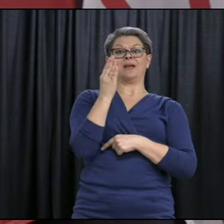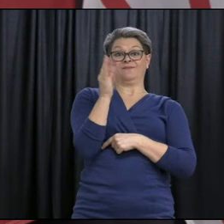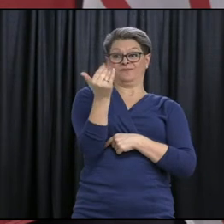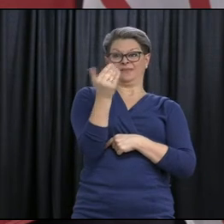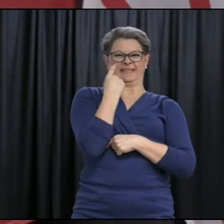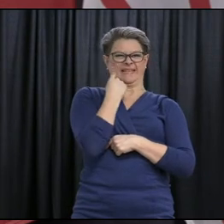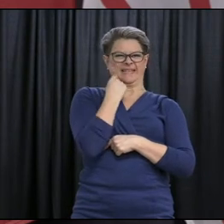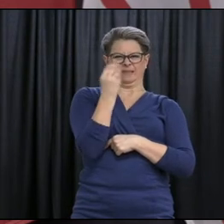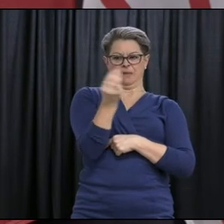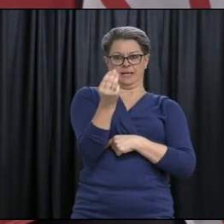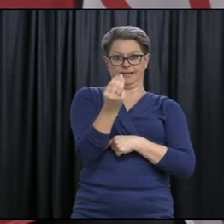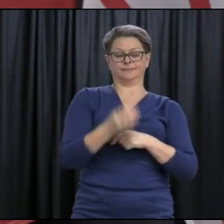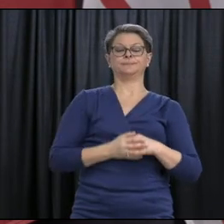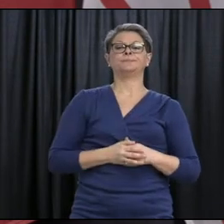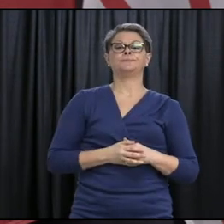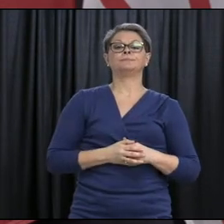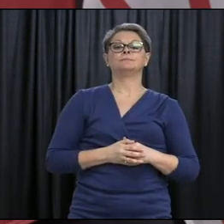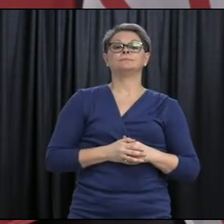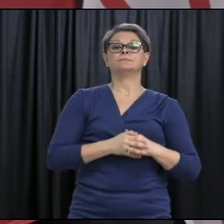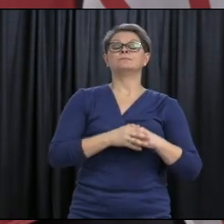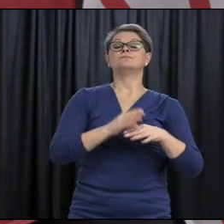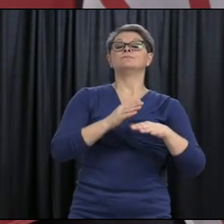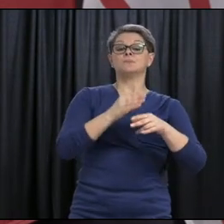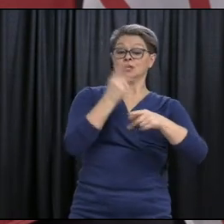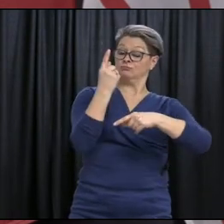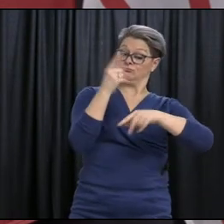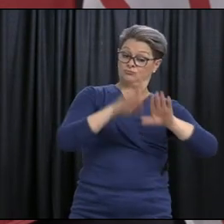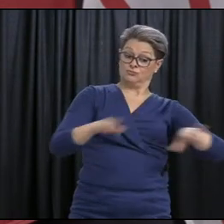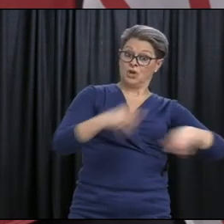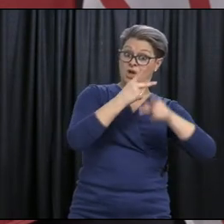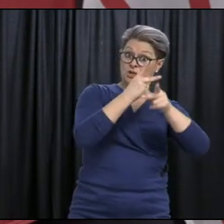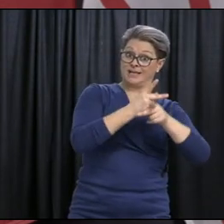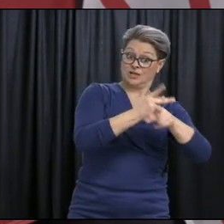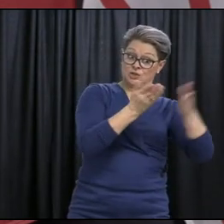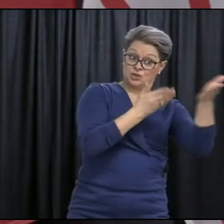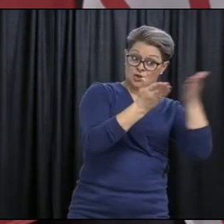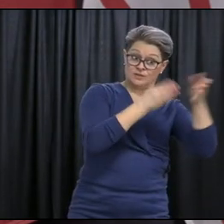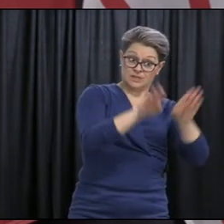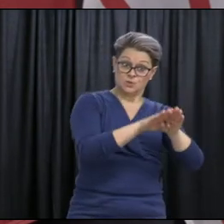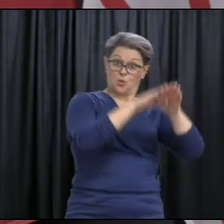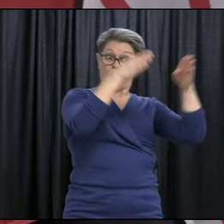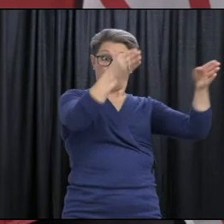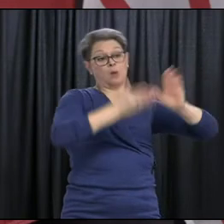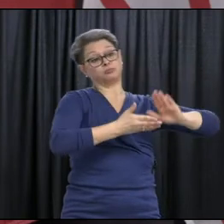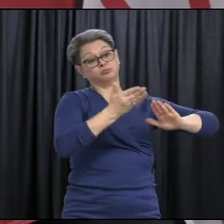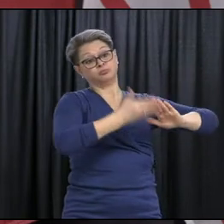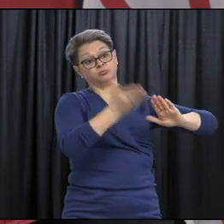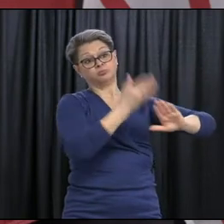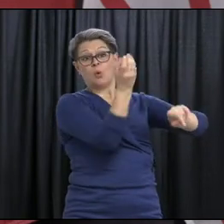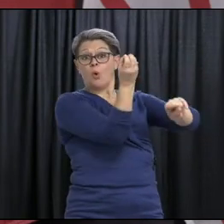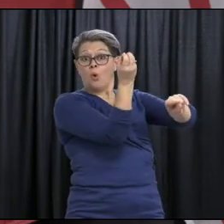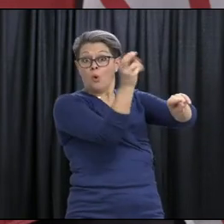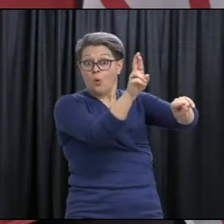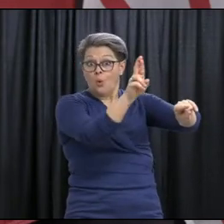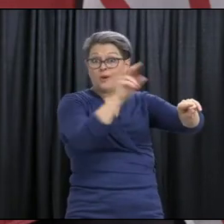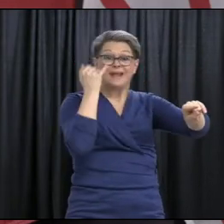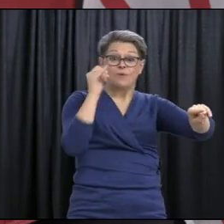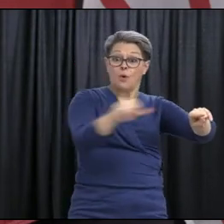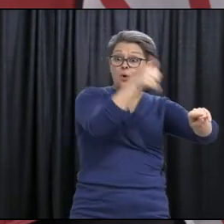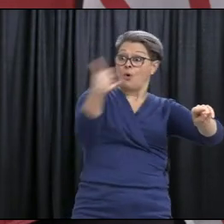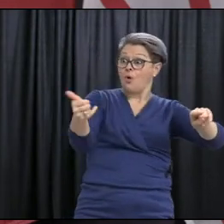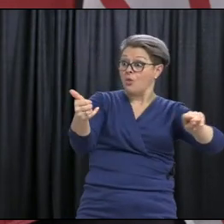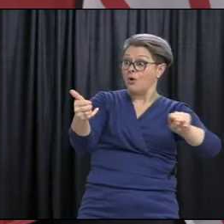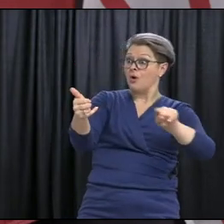Any regulated childcare services that remain open or that is forced to close due